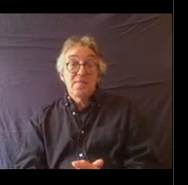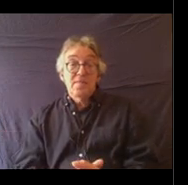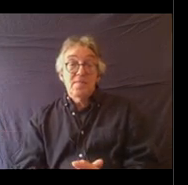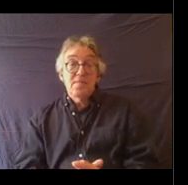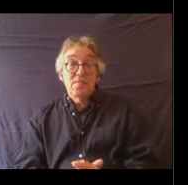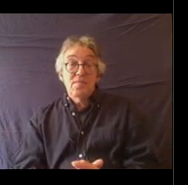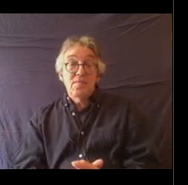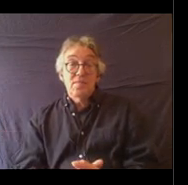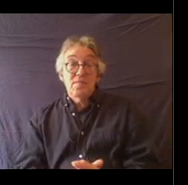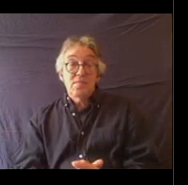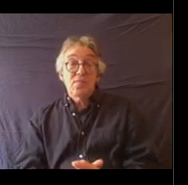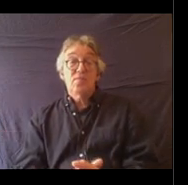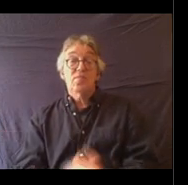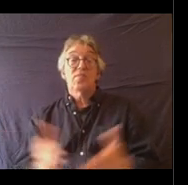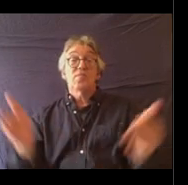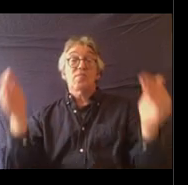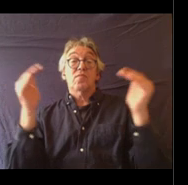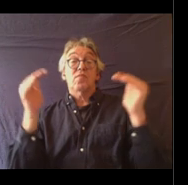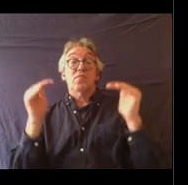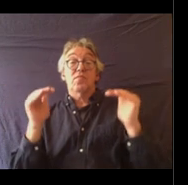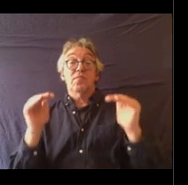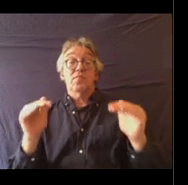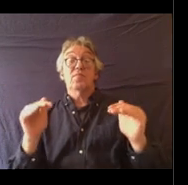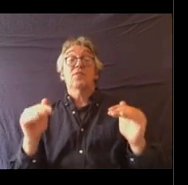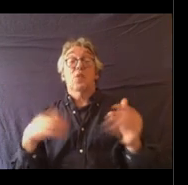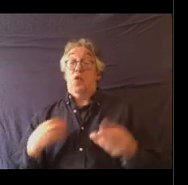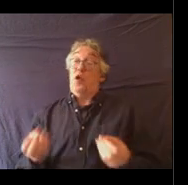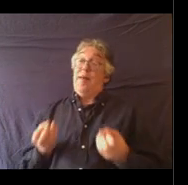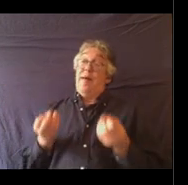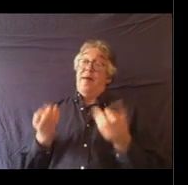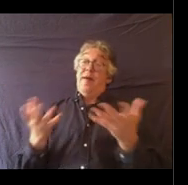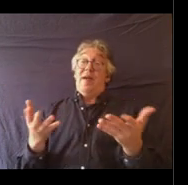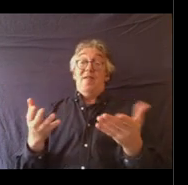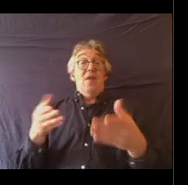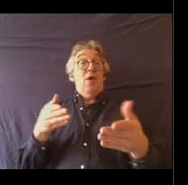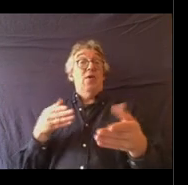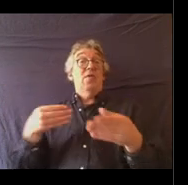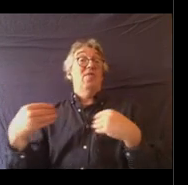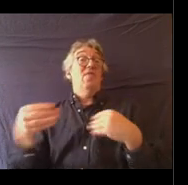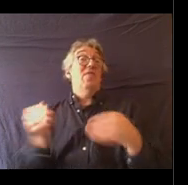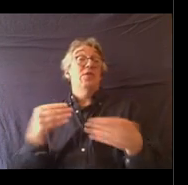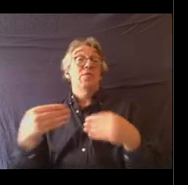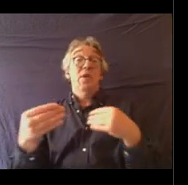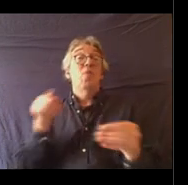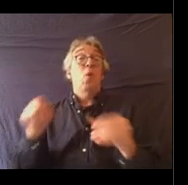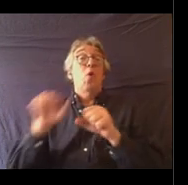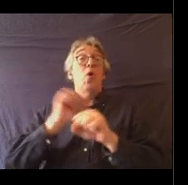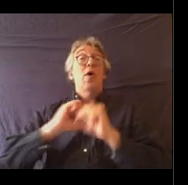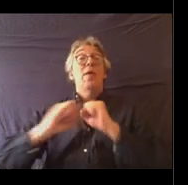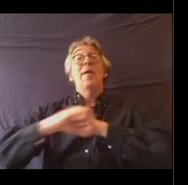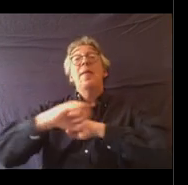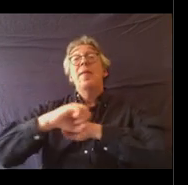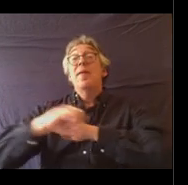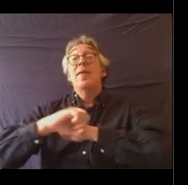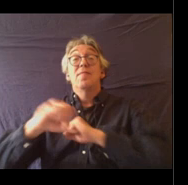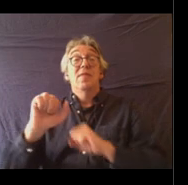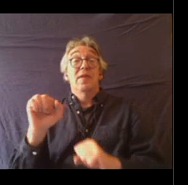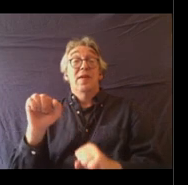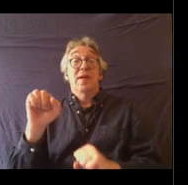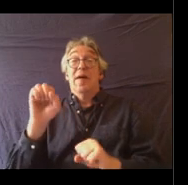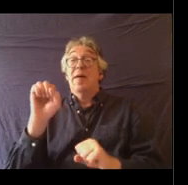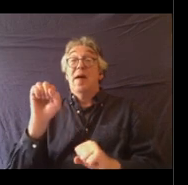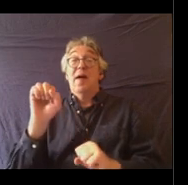It also introduced a certain amount of flexibility for advertising. Then we have rules on findability, on signal